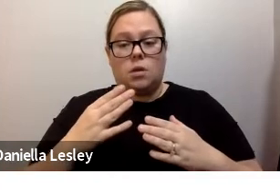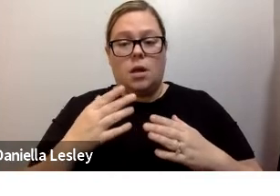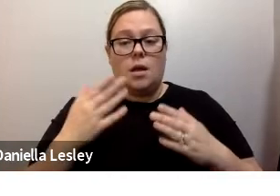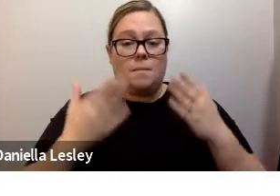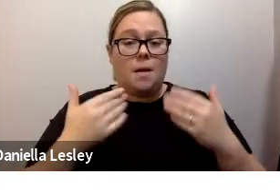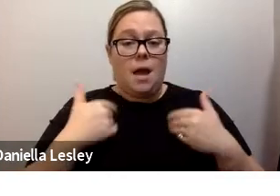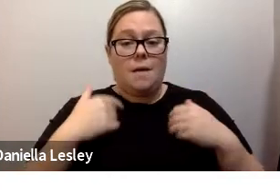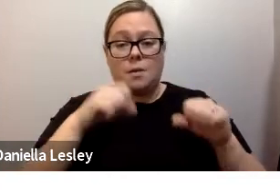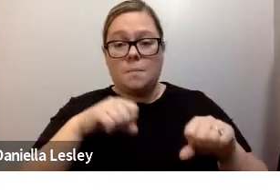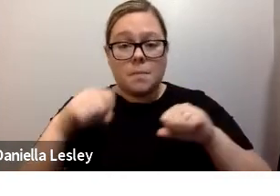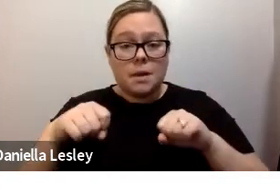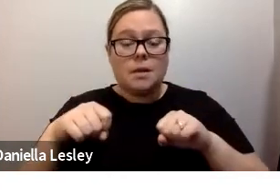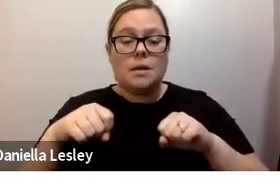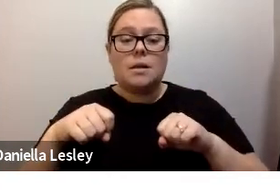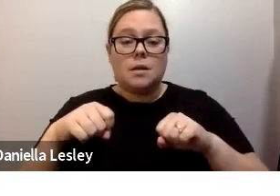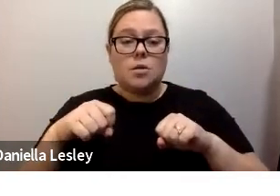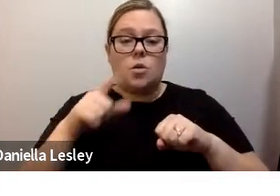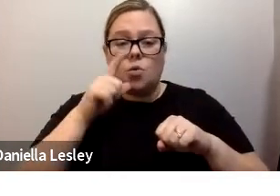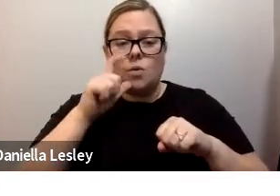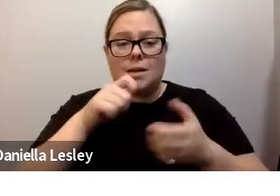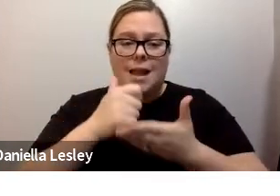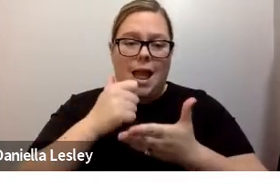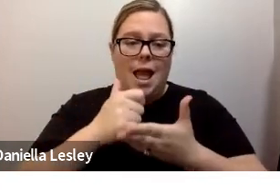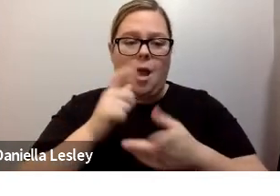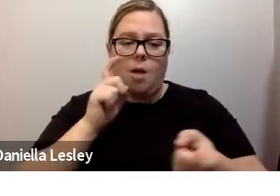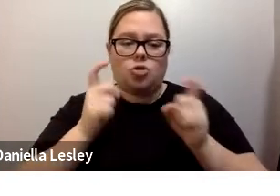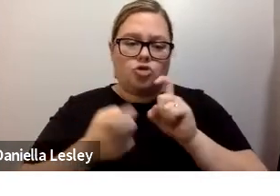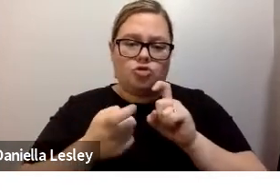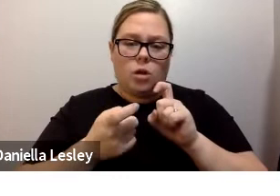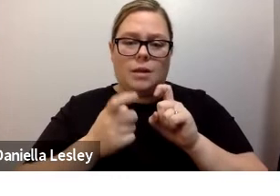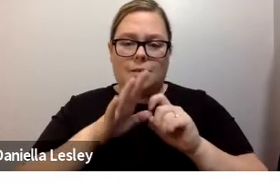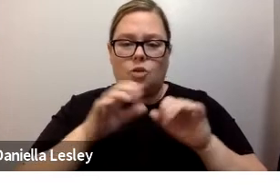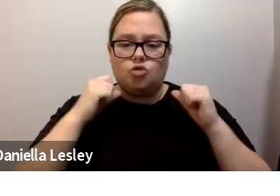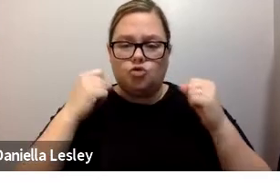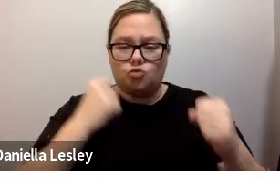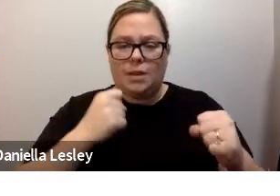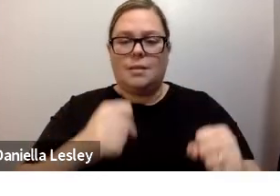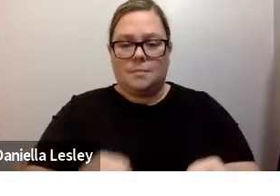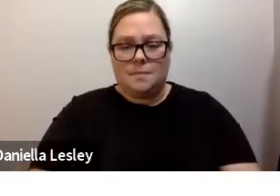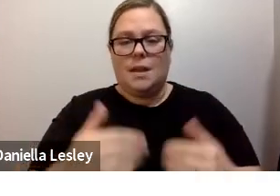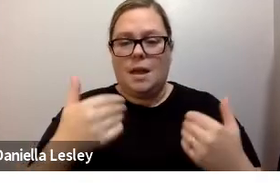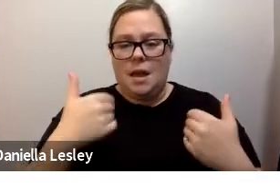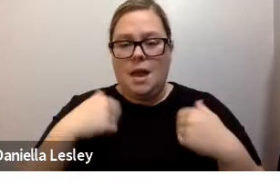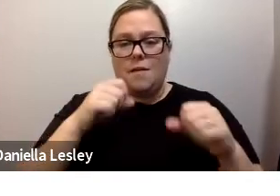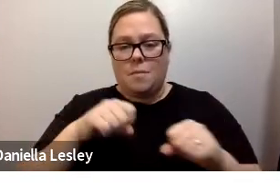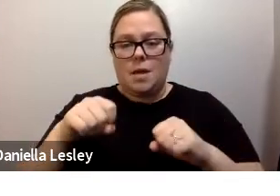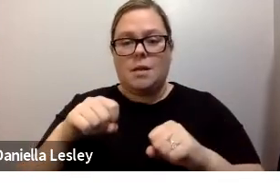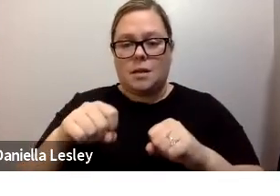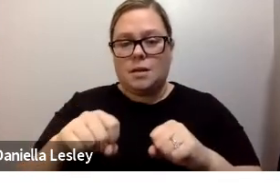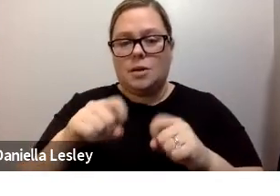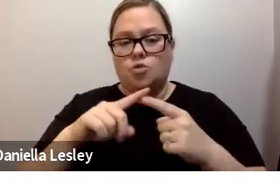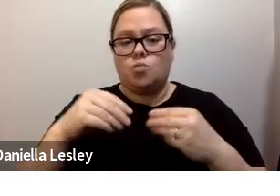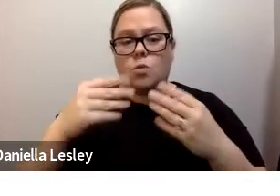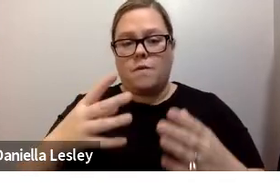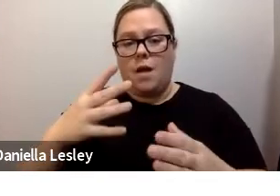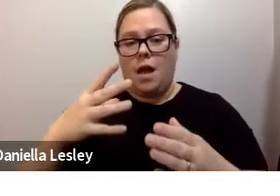have compromised grip strength, but needs the system to be adjusted down so that they have the ability to